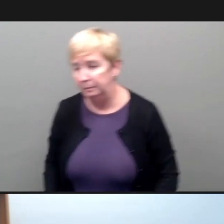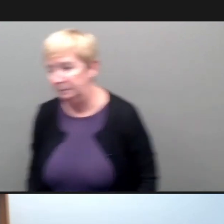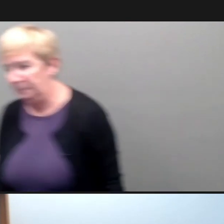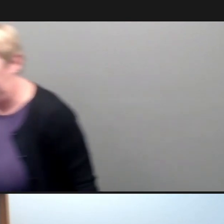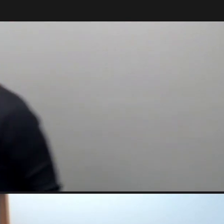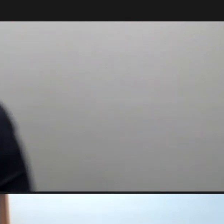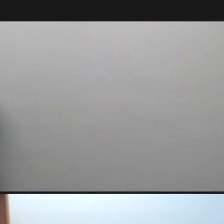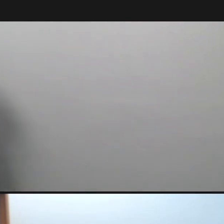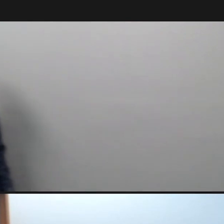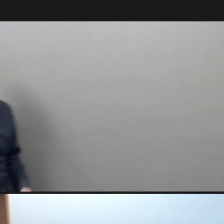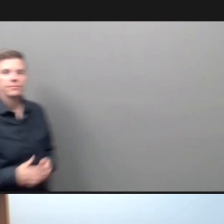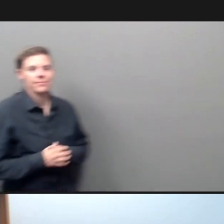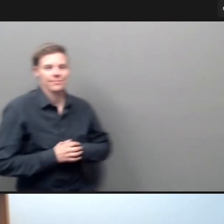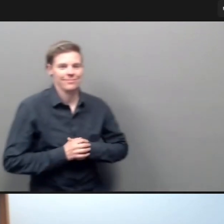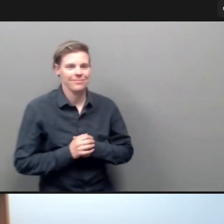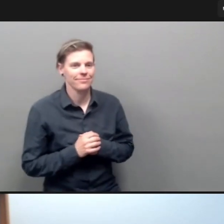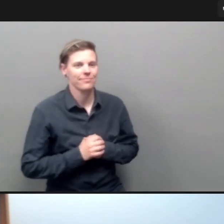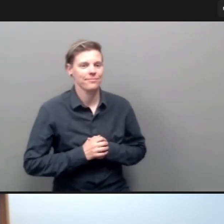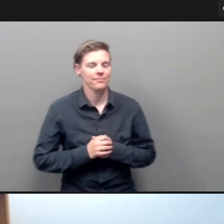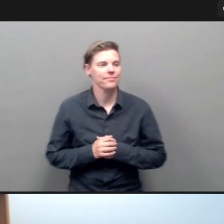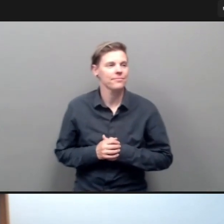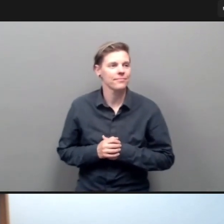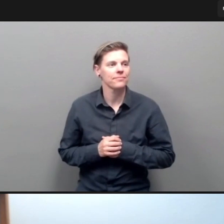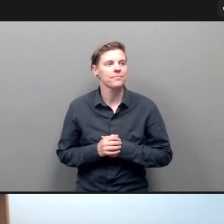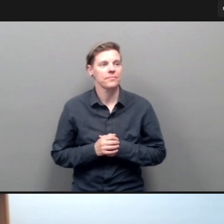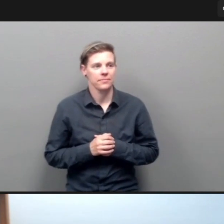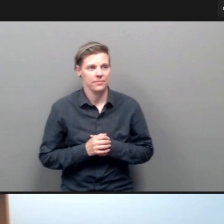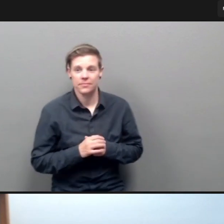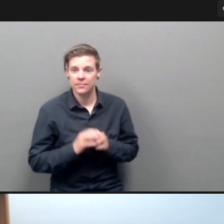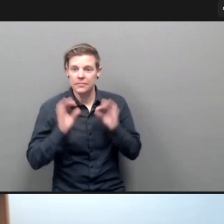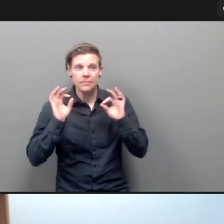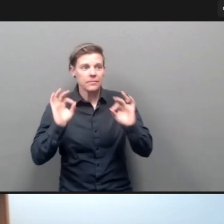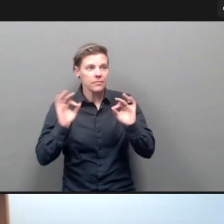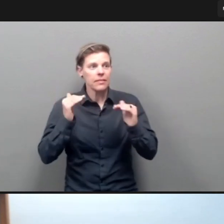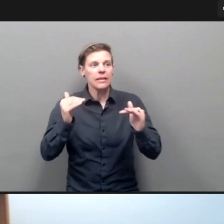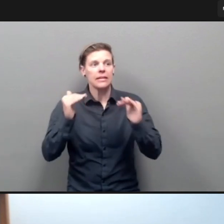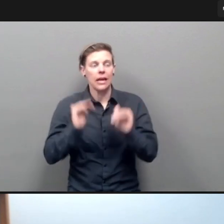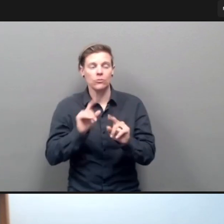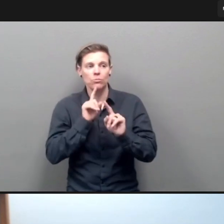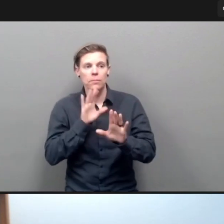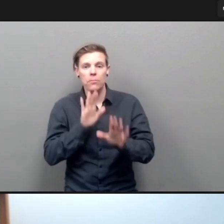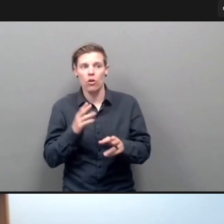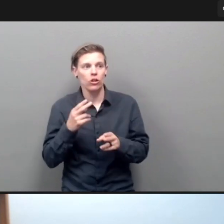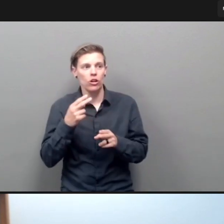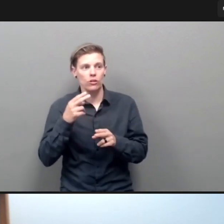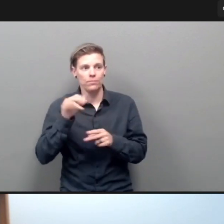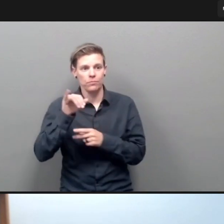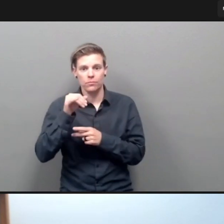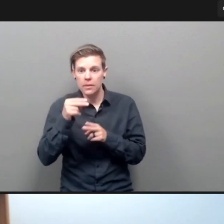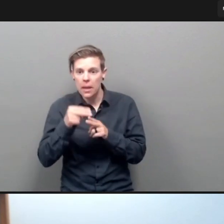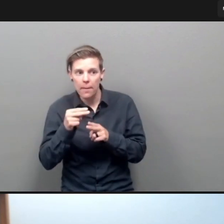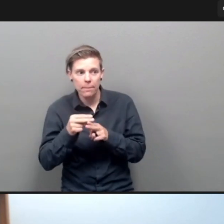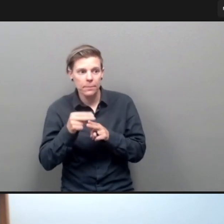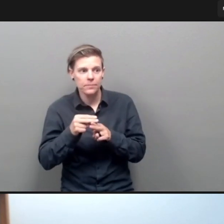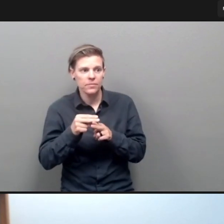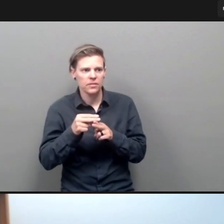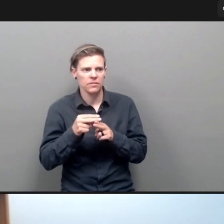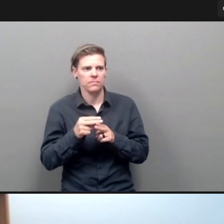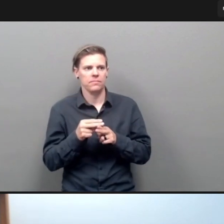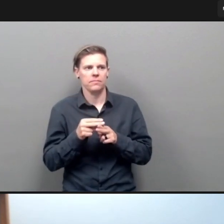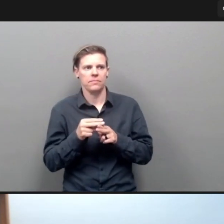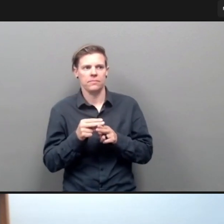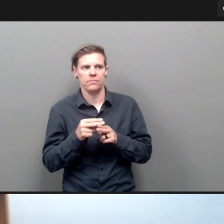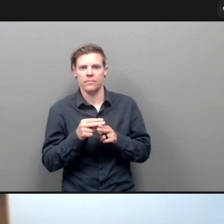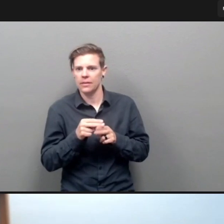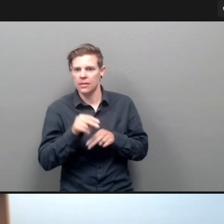Okay, Matt, let's move on. Moving on. Next, we'll turn to Brittany Costello, followed by Algernon Damasa. Brittany, you are unmuted.